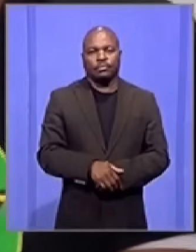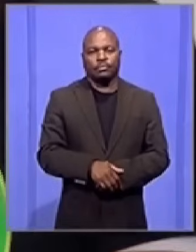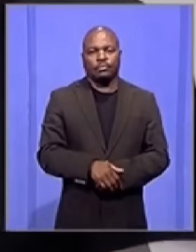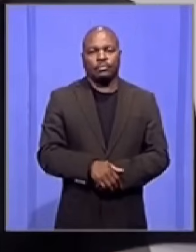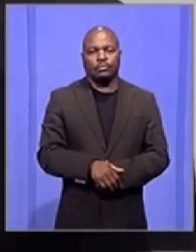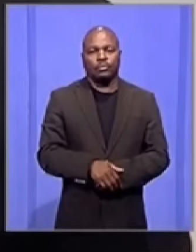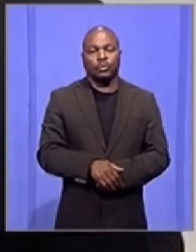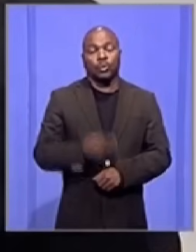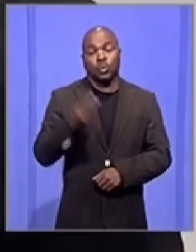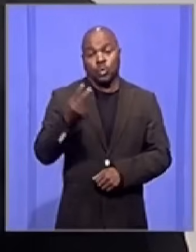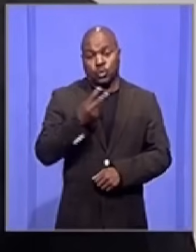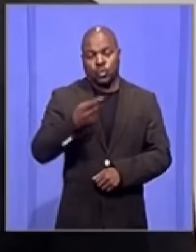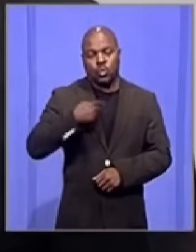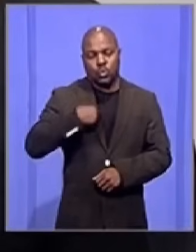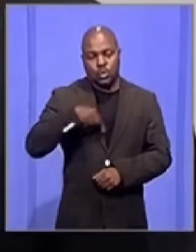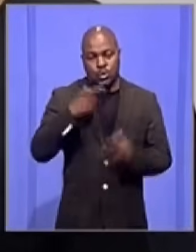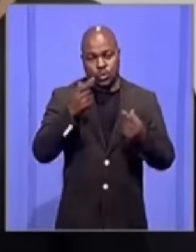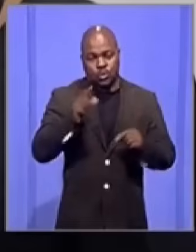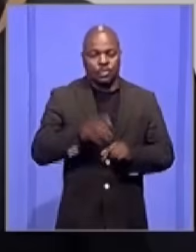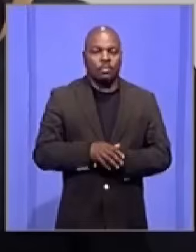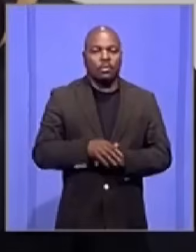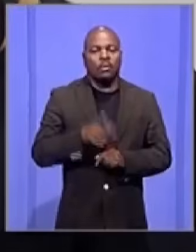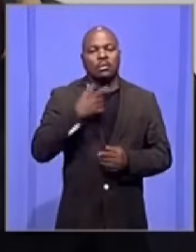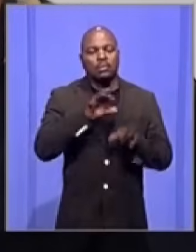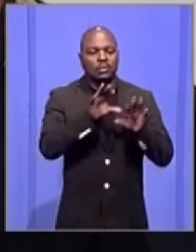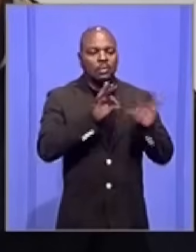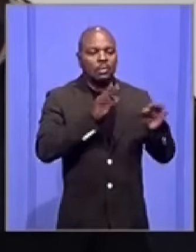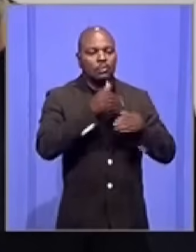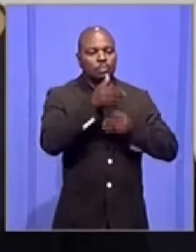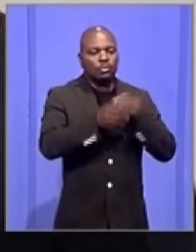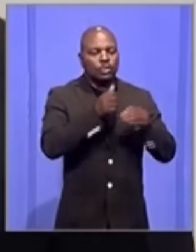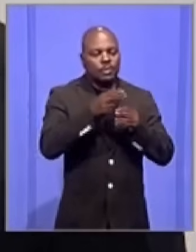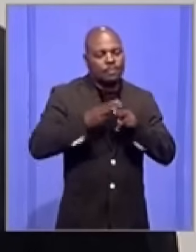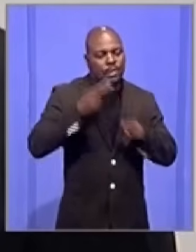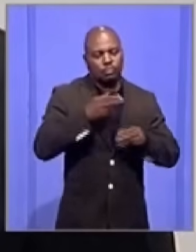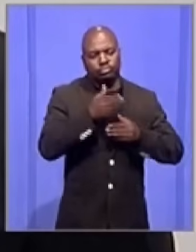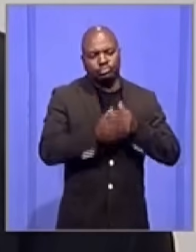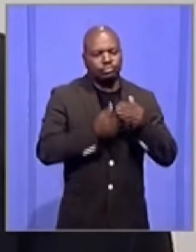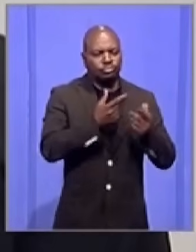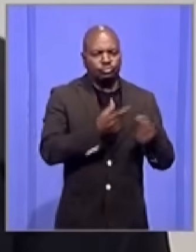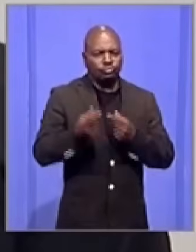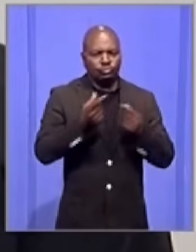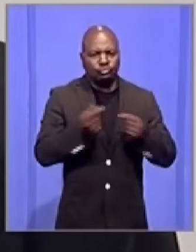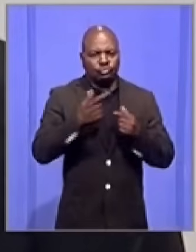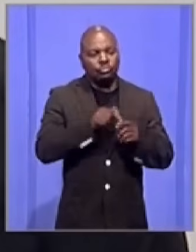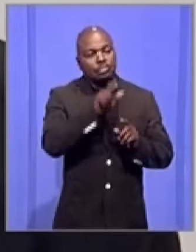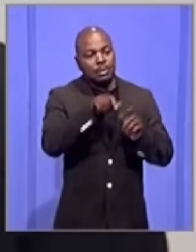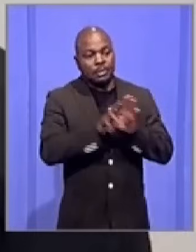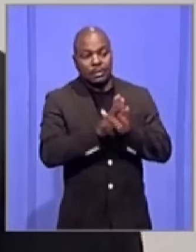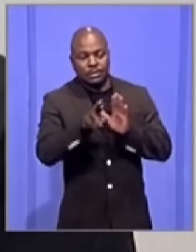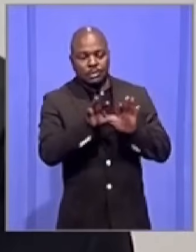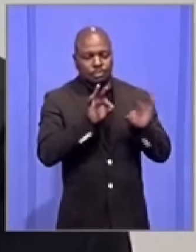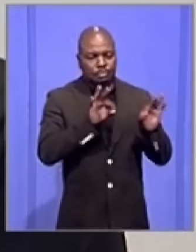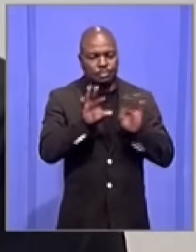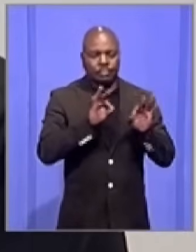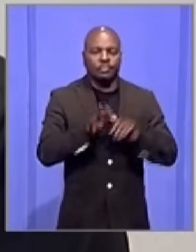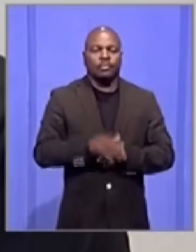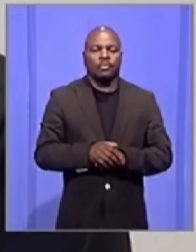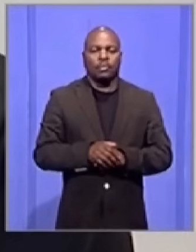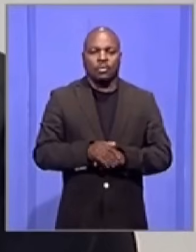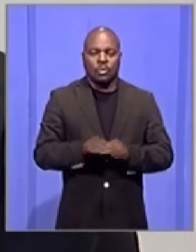We are also finalizing on our selection process of candidates. We are also